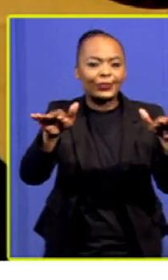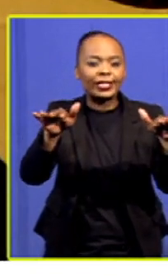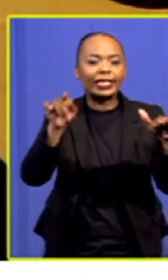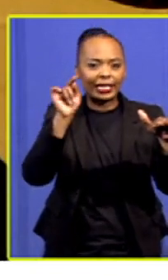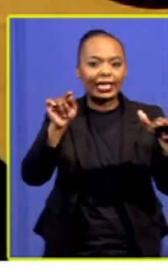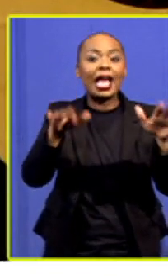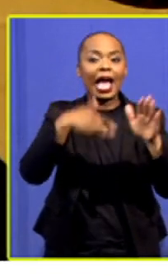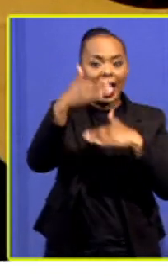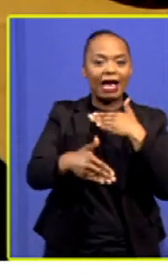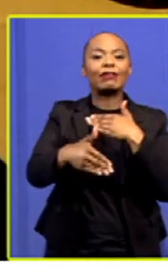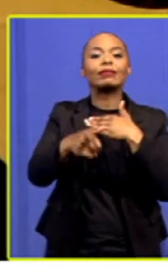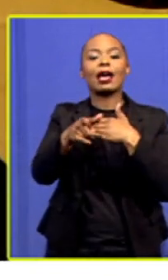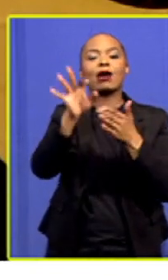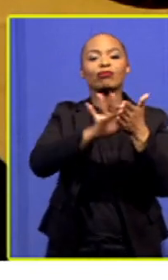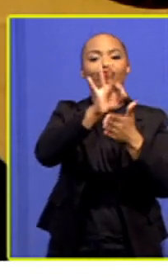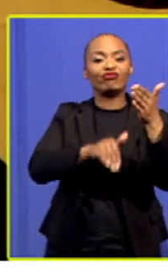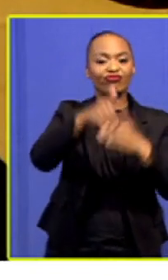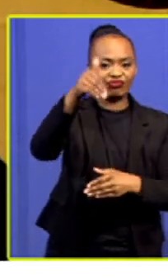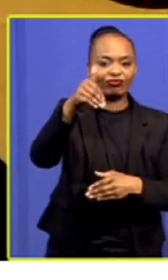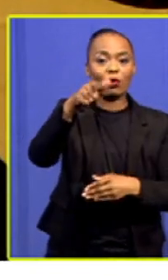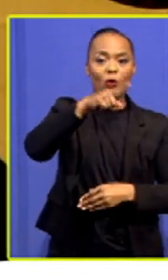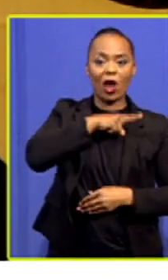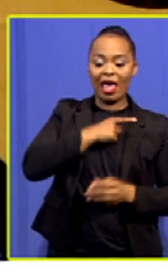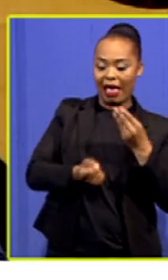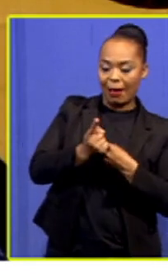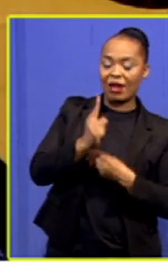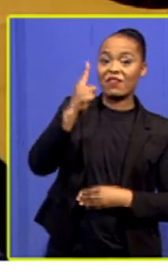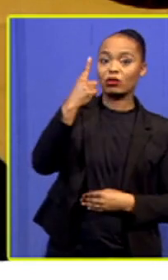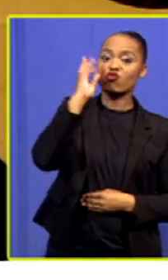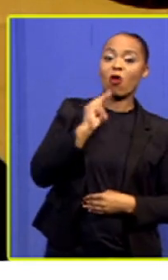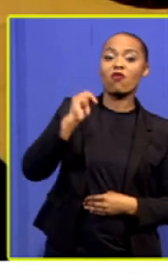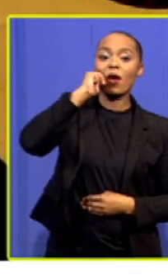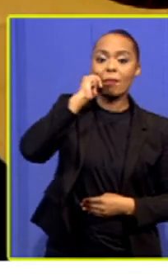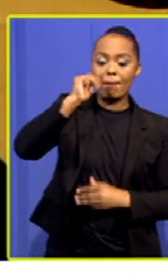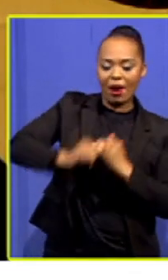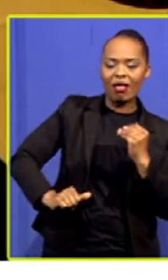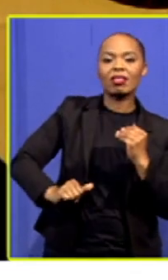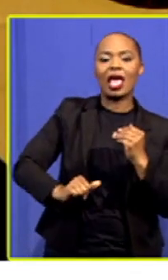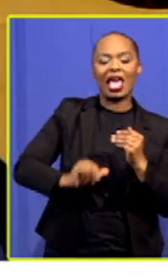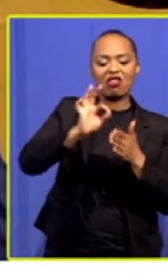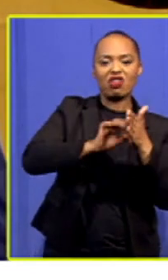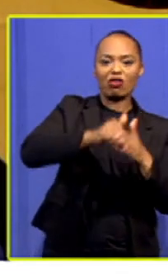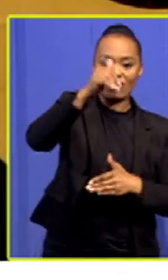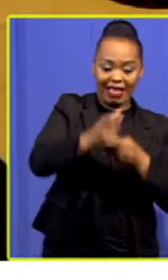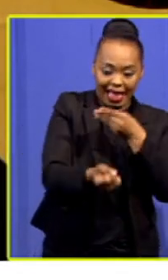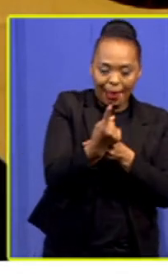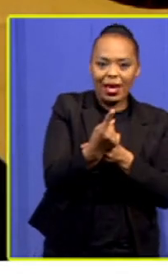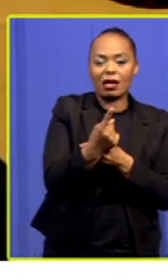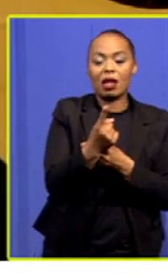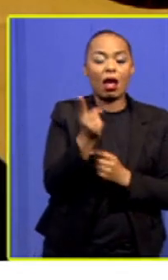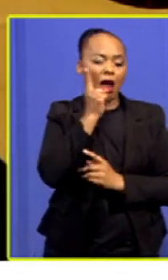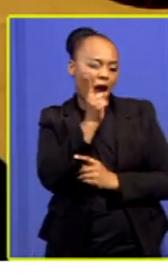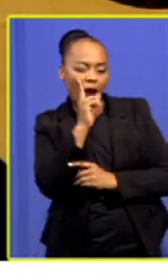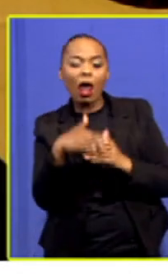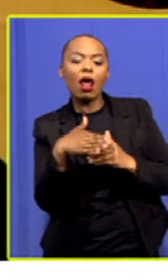after the November 1st elections. Where will the country be with regards to, the numbers of